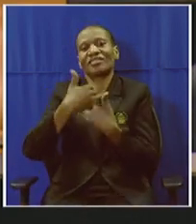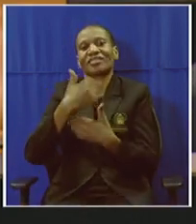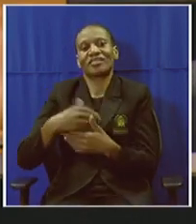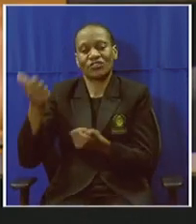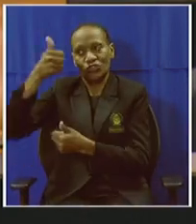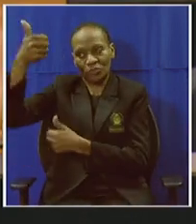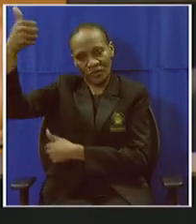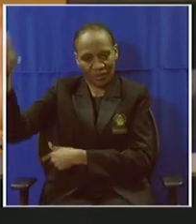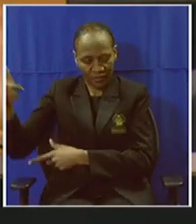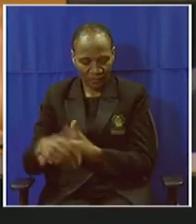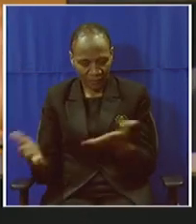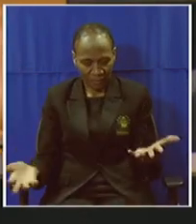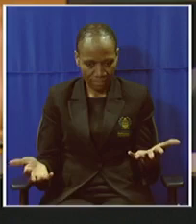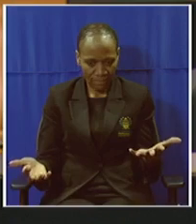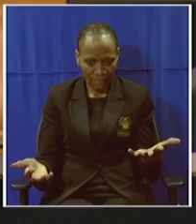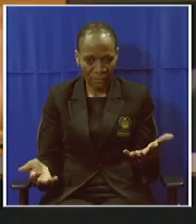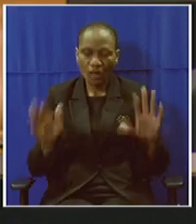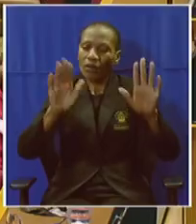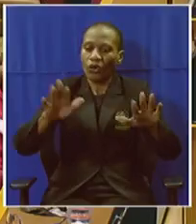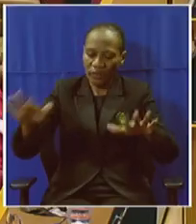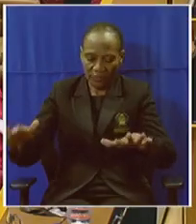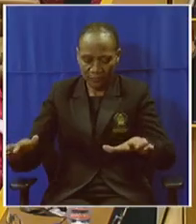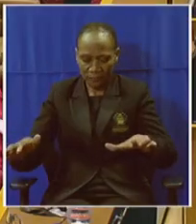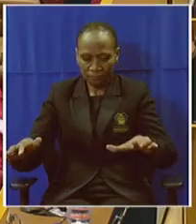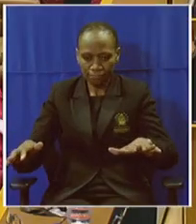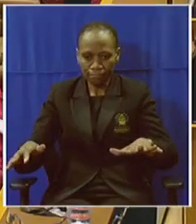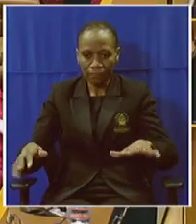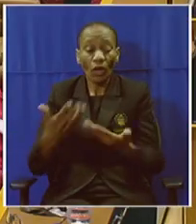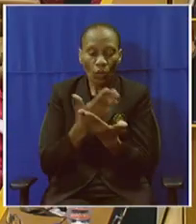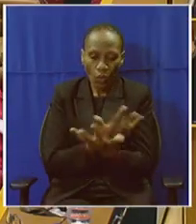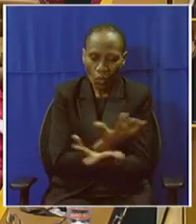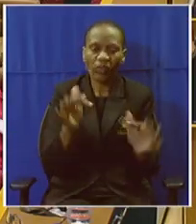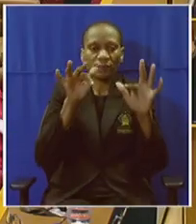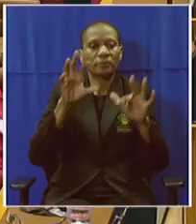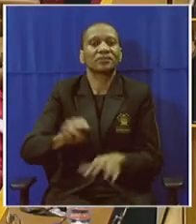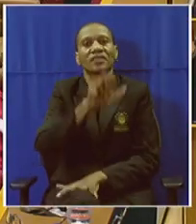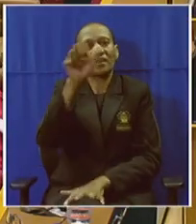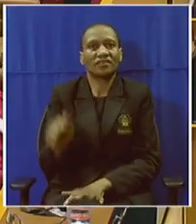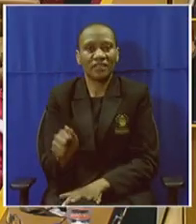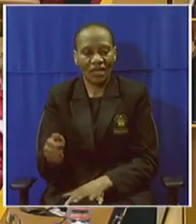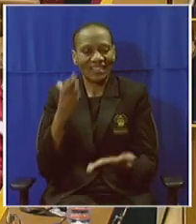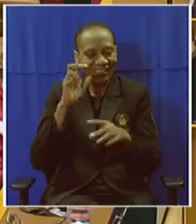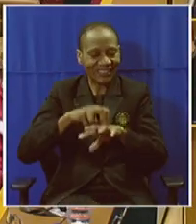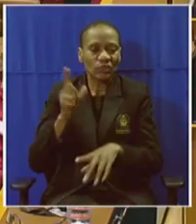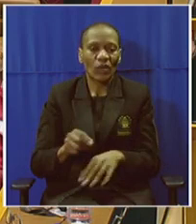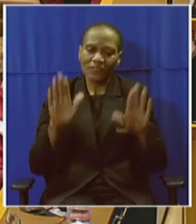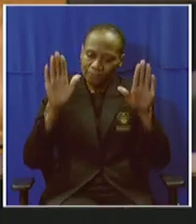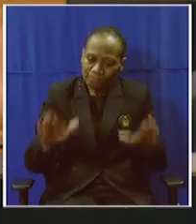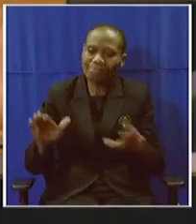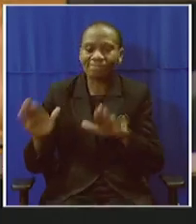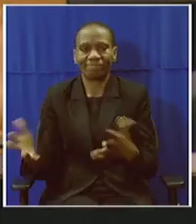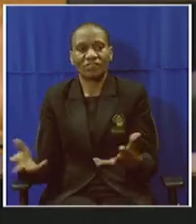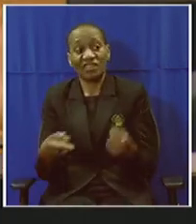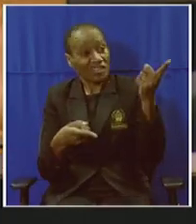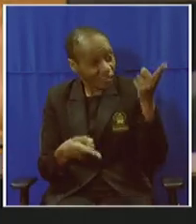today admitted Order. That he is mad. All South Africa Order. Wants is certainty. This minister